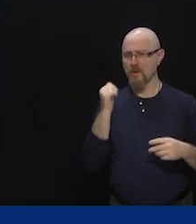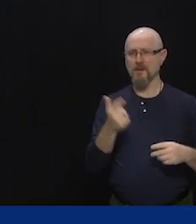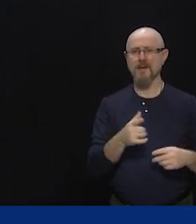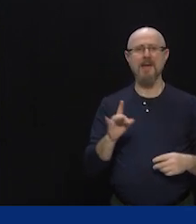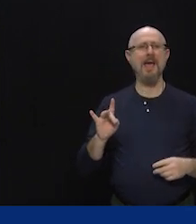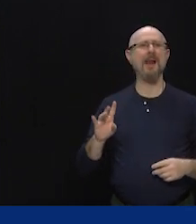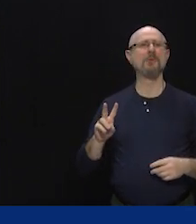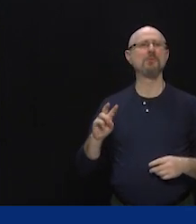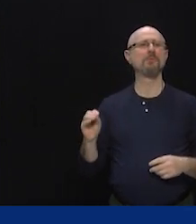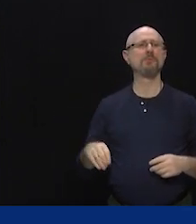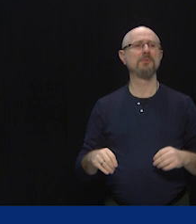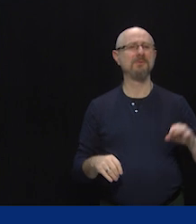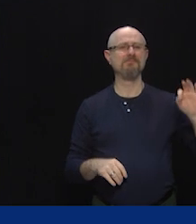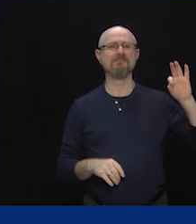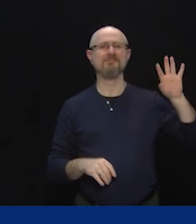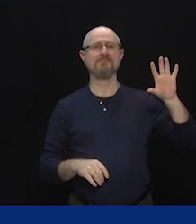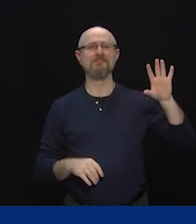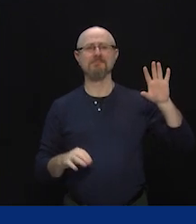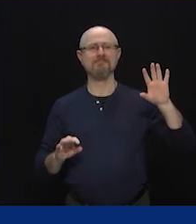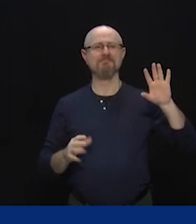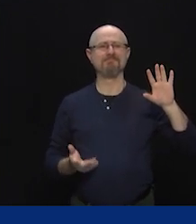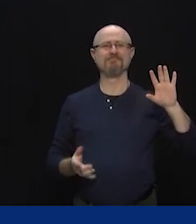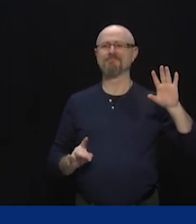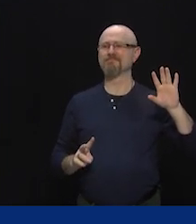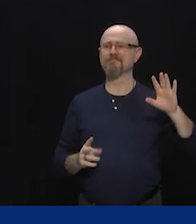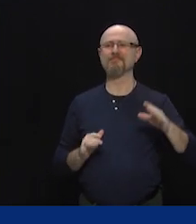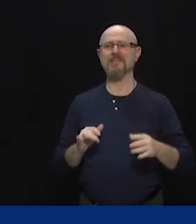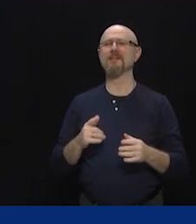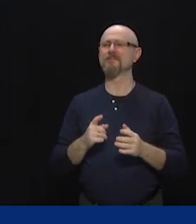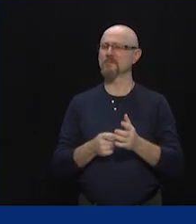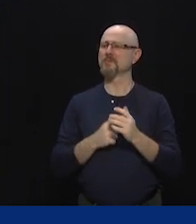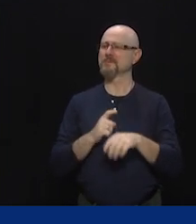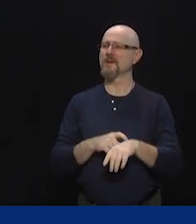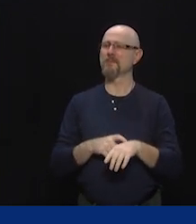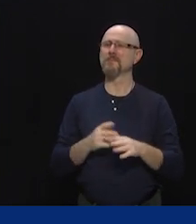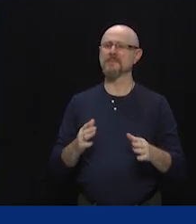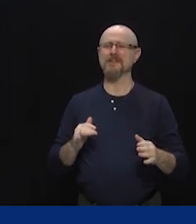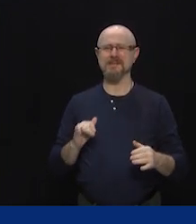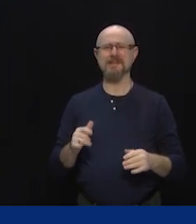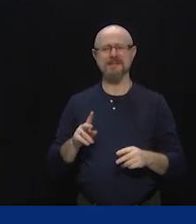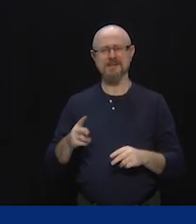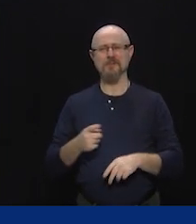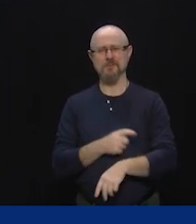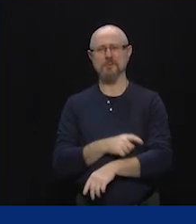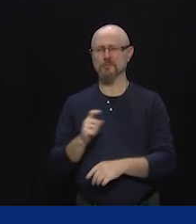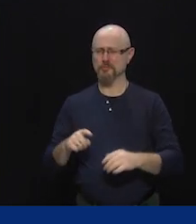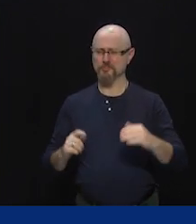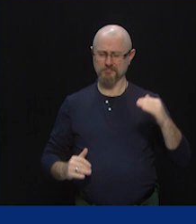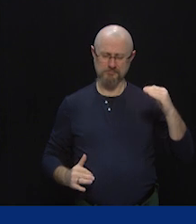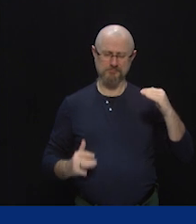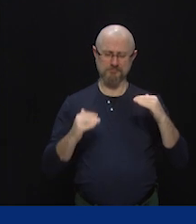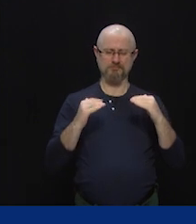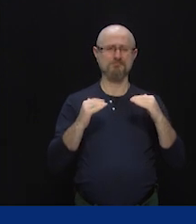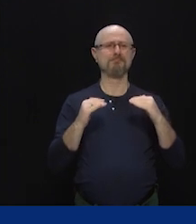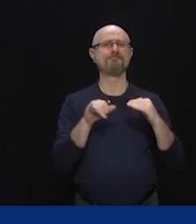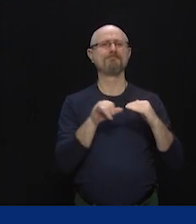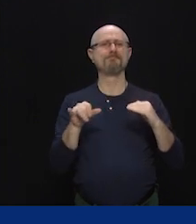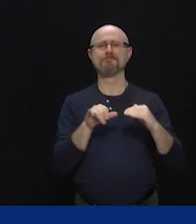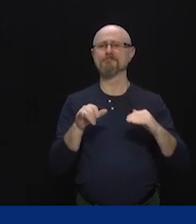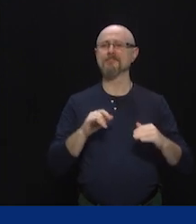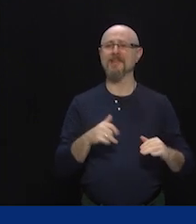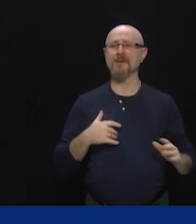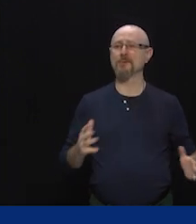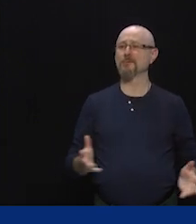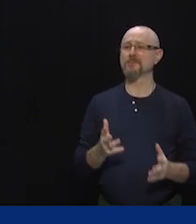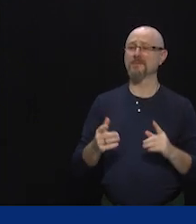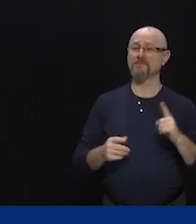little time between the first dose and the second dose, but we should be catching up with that. So I'm urging everybody, if you had the one dose, be aware